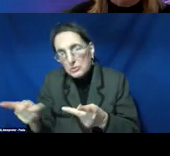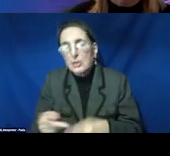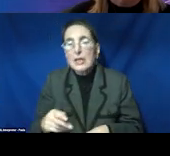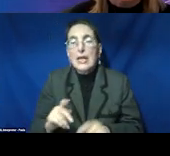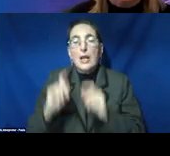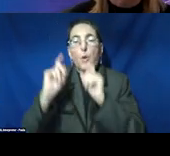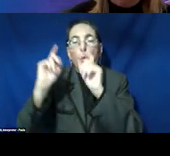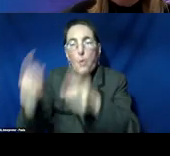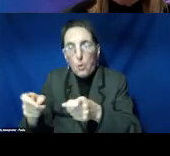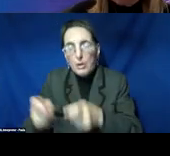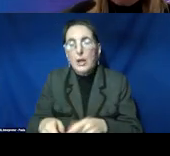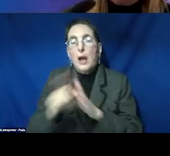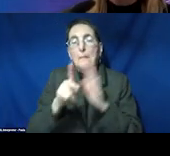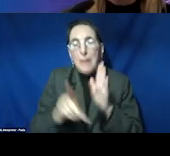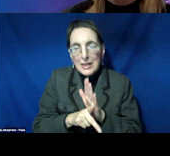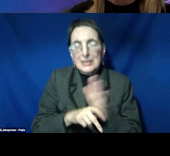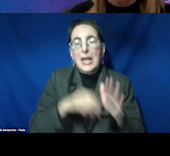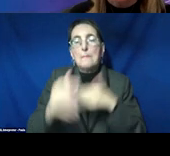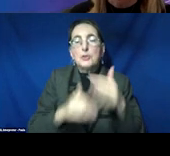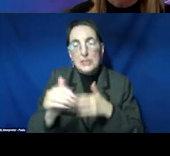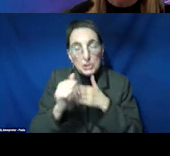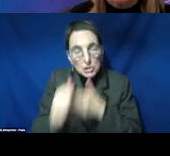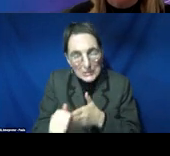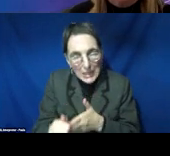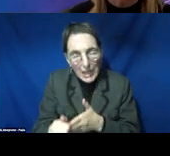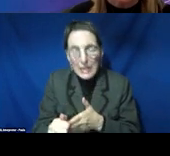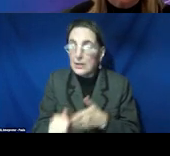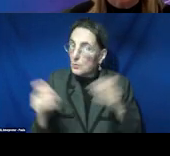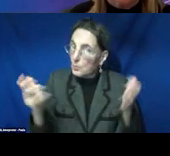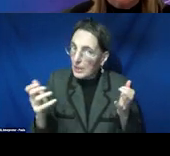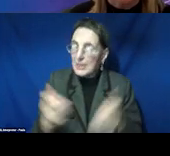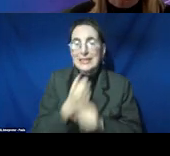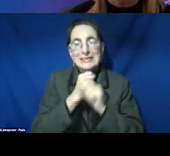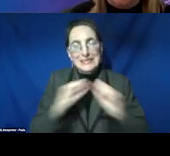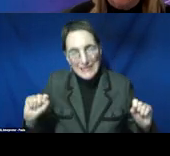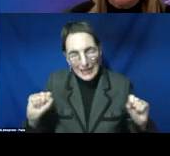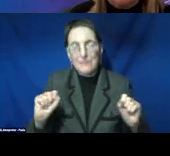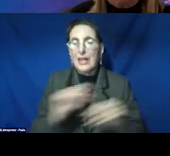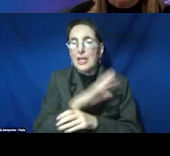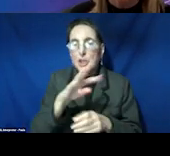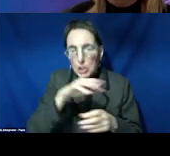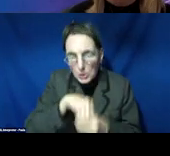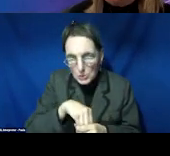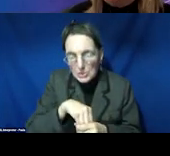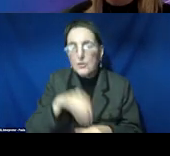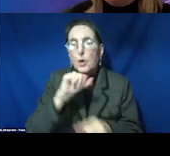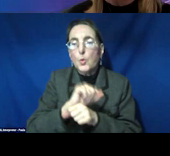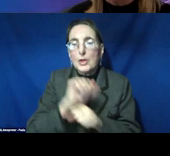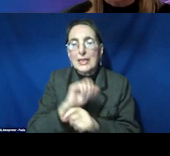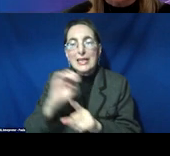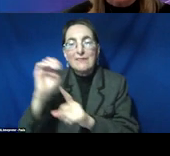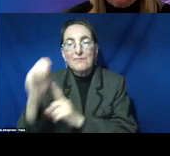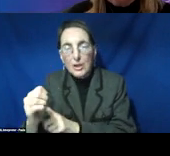and procedures guide. And that has to do with safe and inclusive working environments for off-campus or